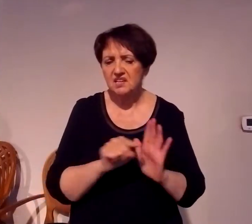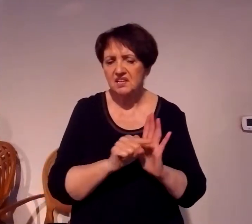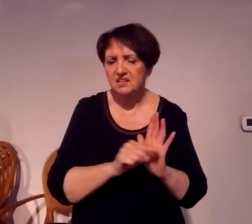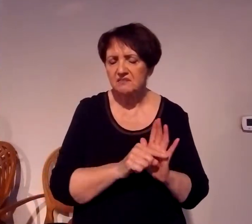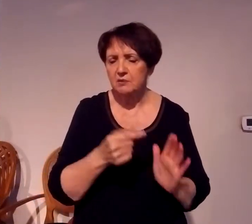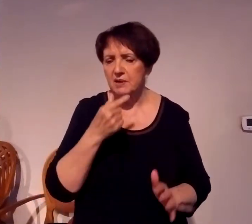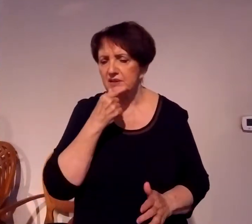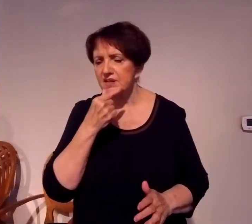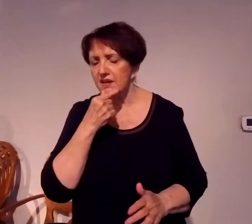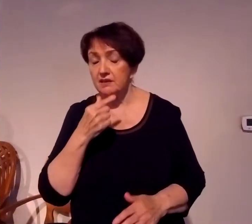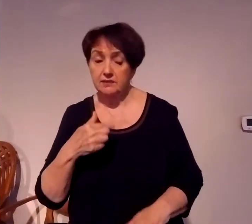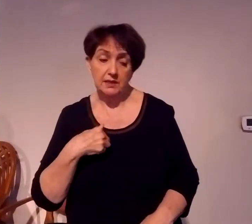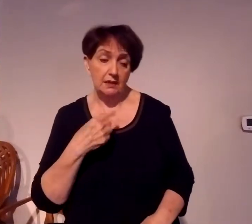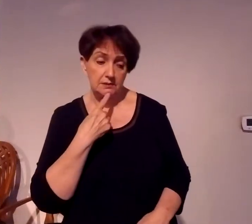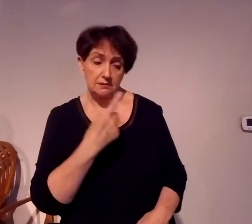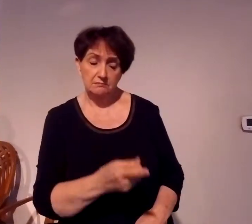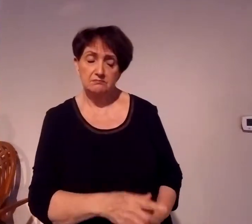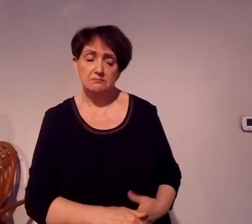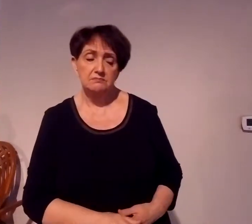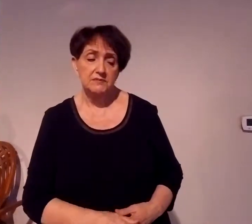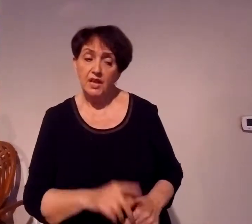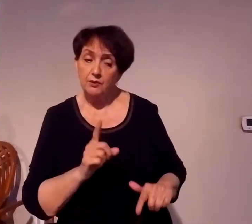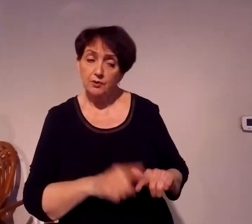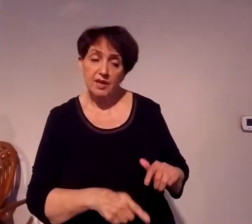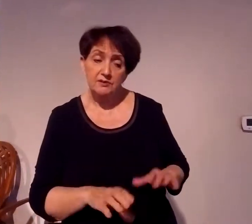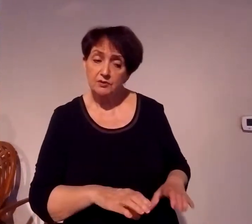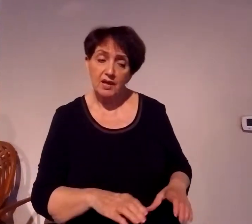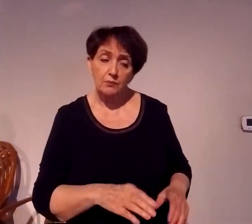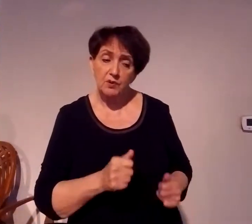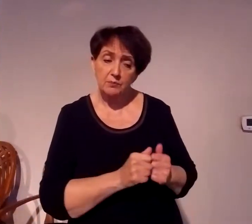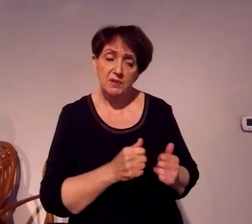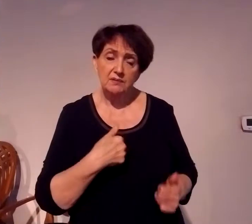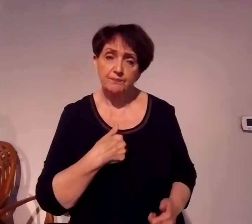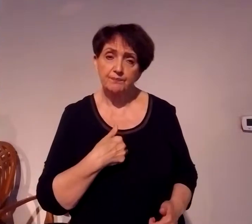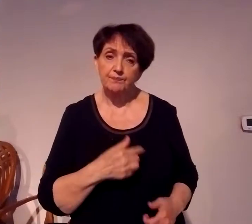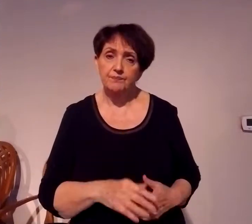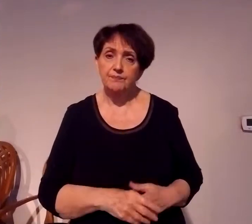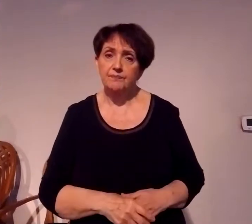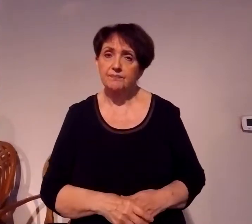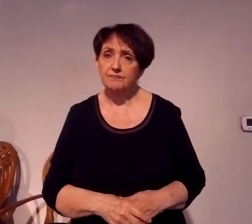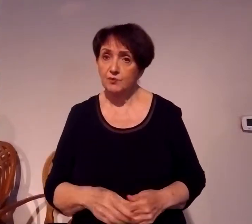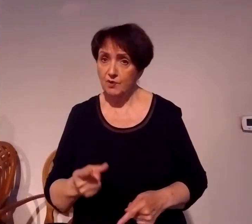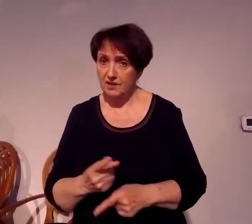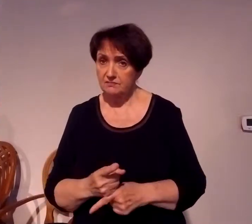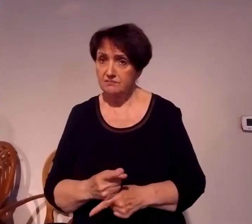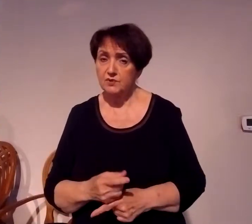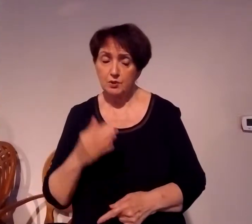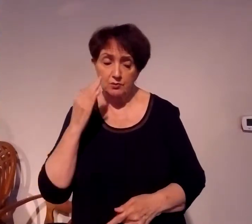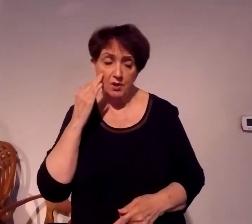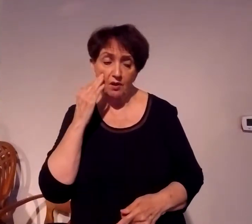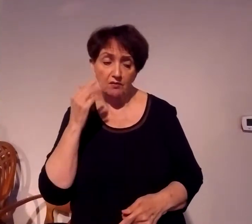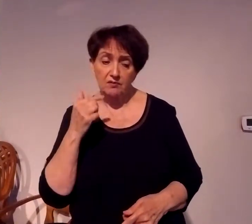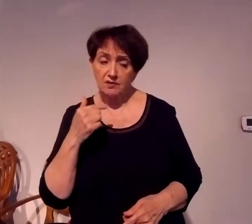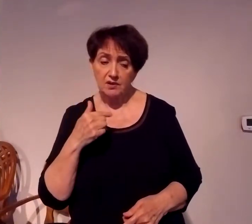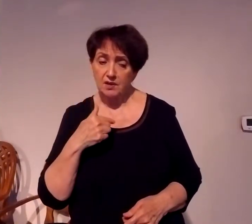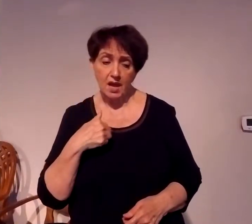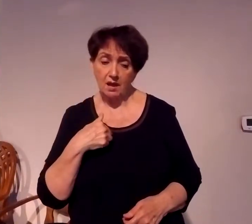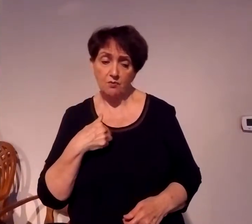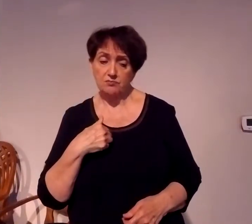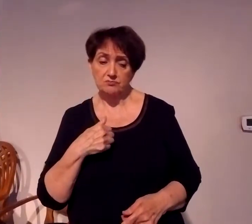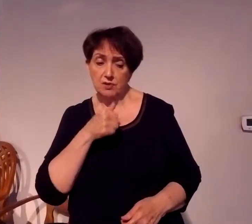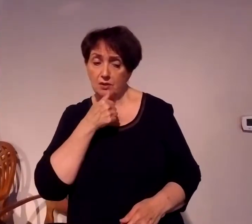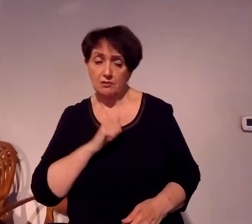I said, you can't do that around me, right? You know that I won't stand for that kind of